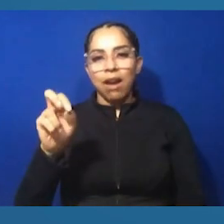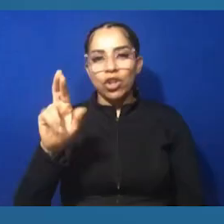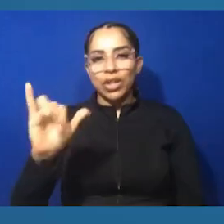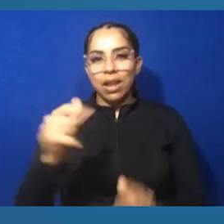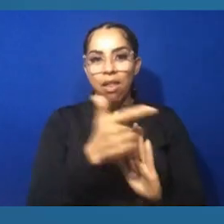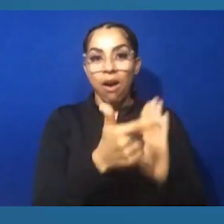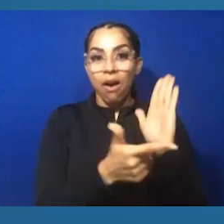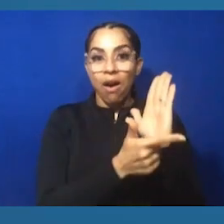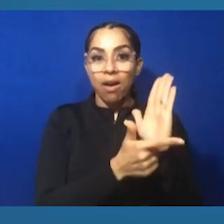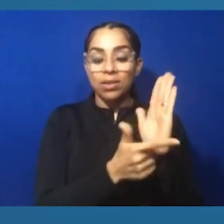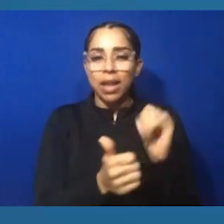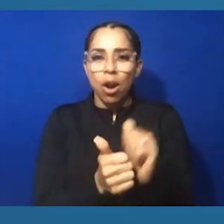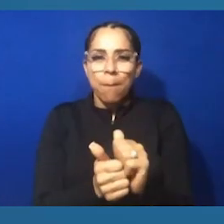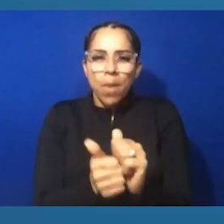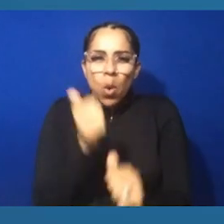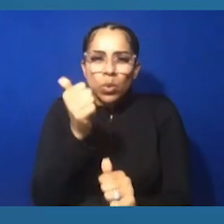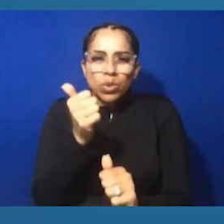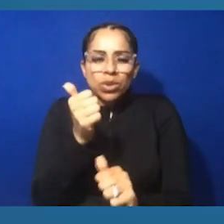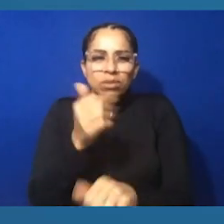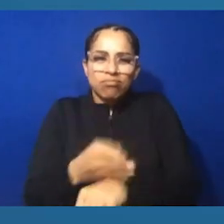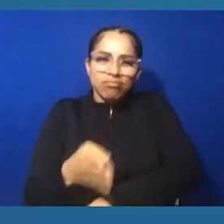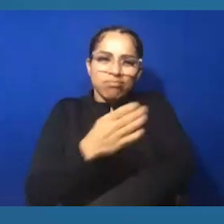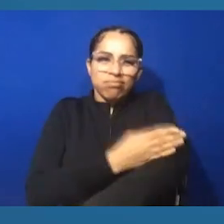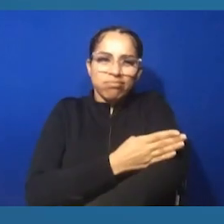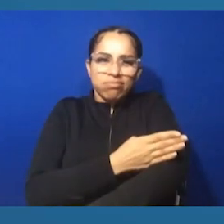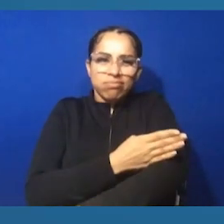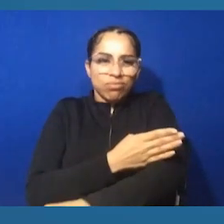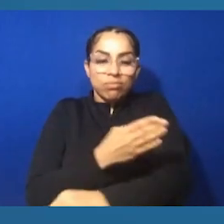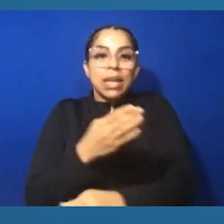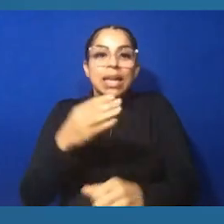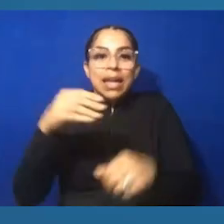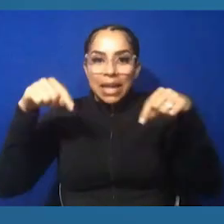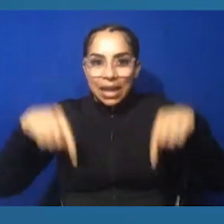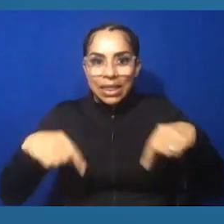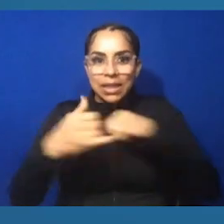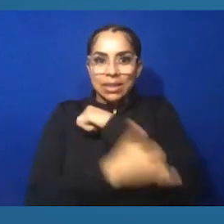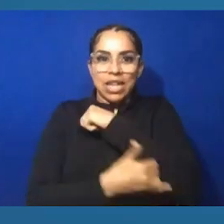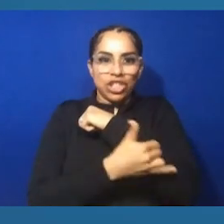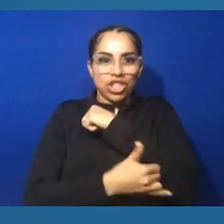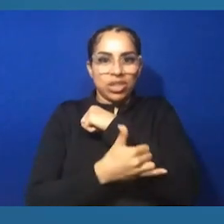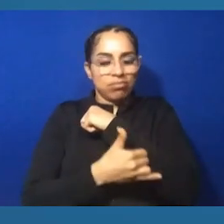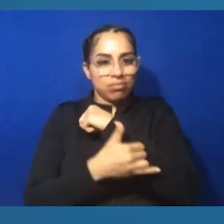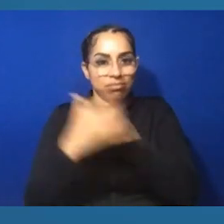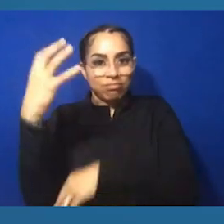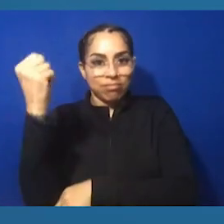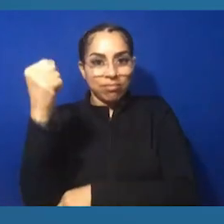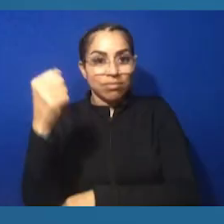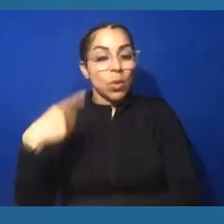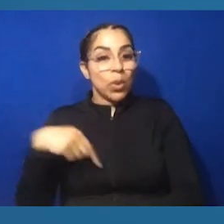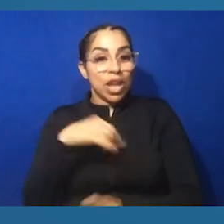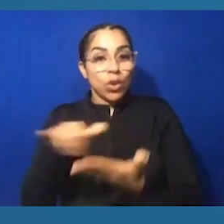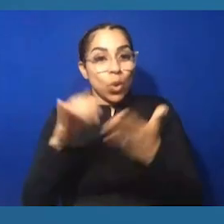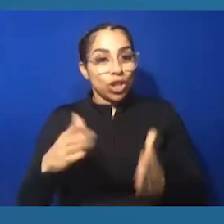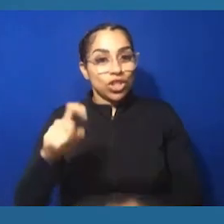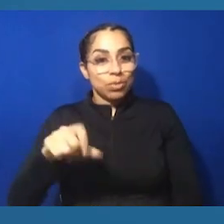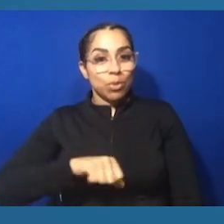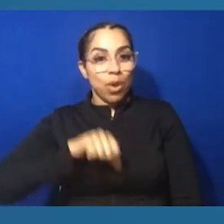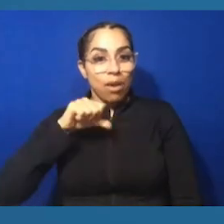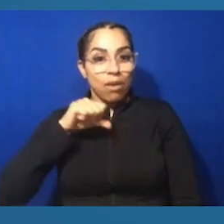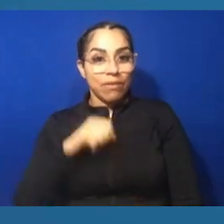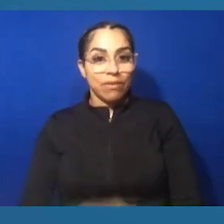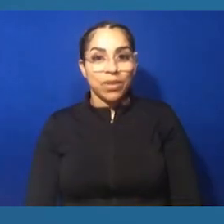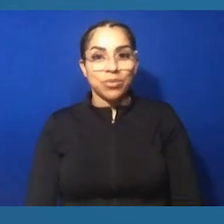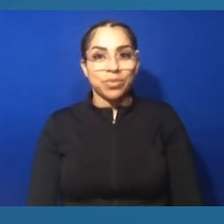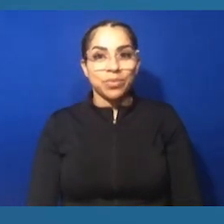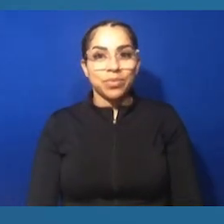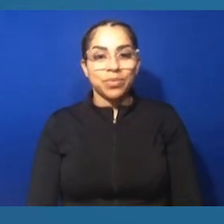most progressive in the nation. And this is something that we as New Yorkers should be proud of.